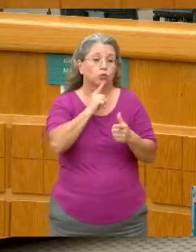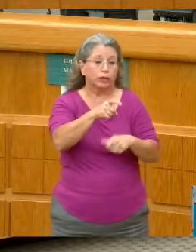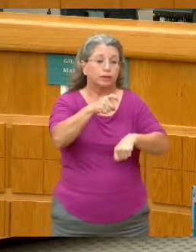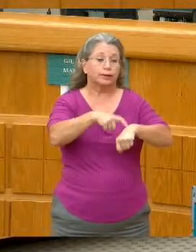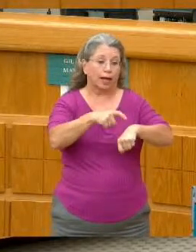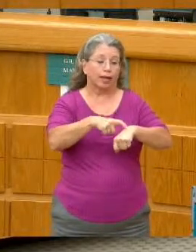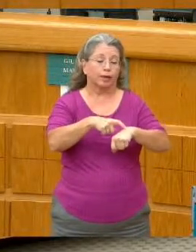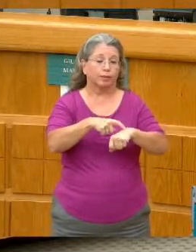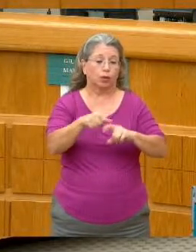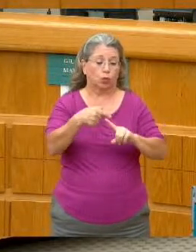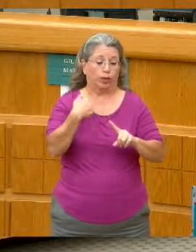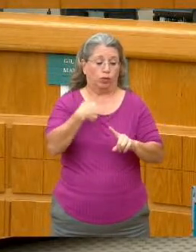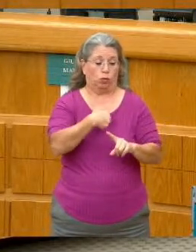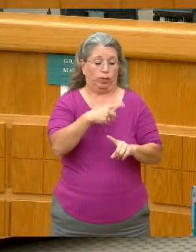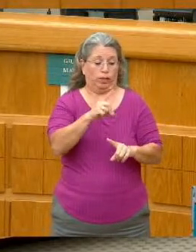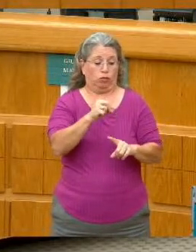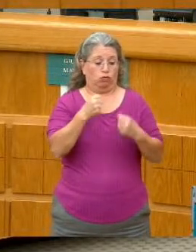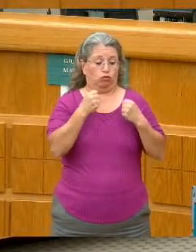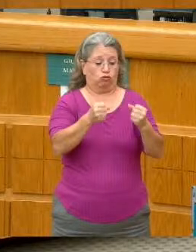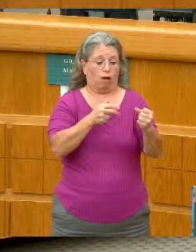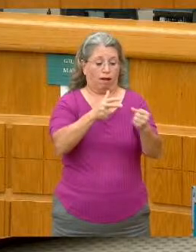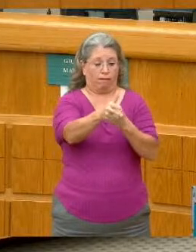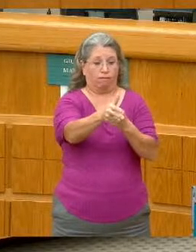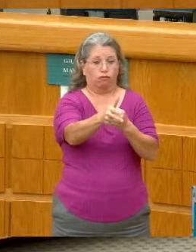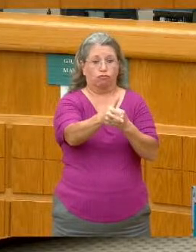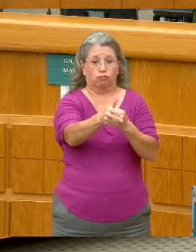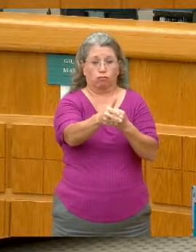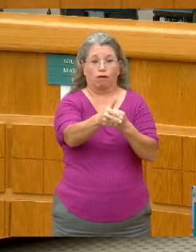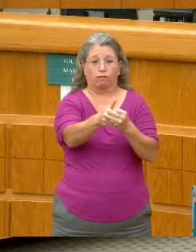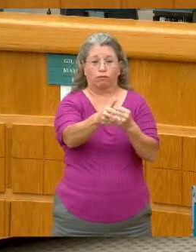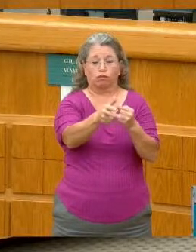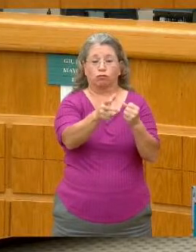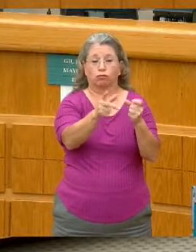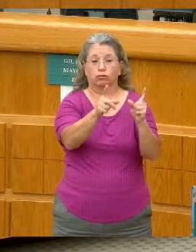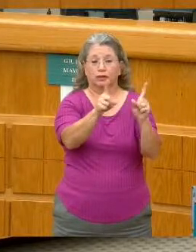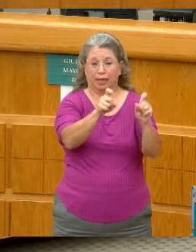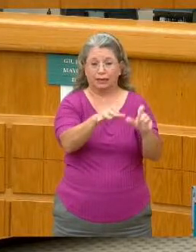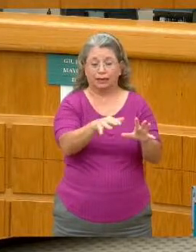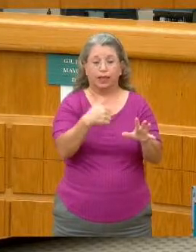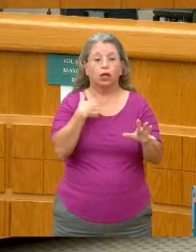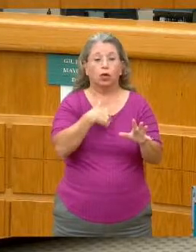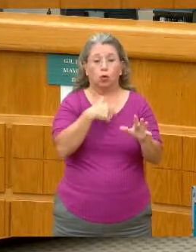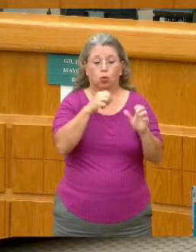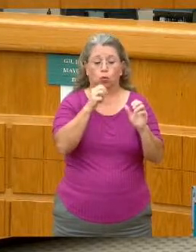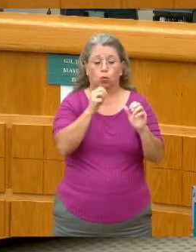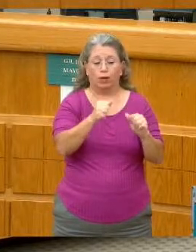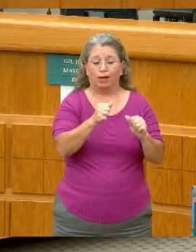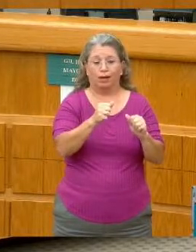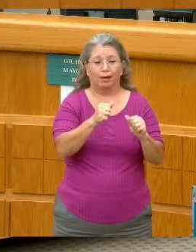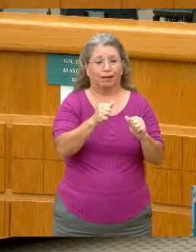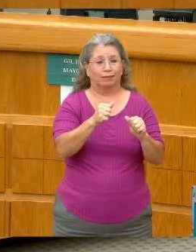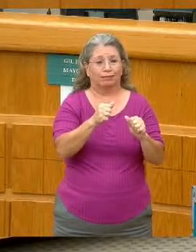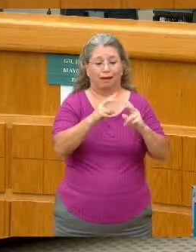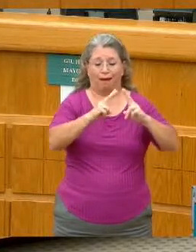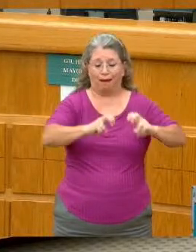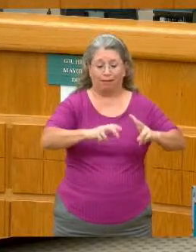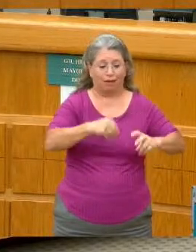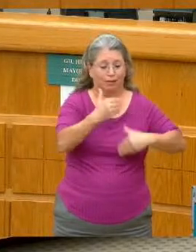When we do our drive-through testing sites, we can process pretty much the whole testing site that day, and people know that